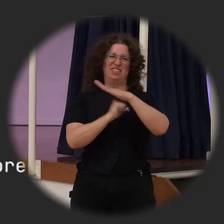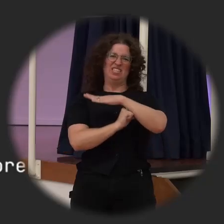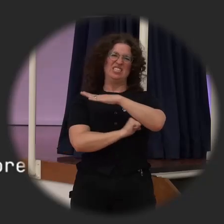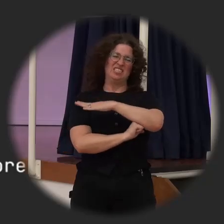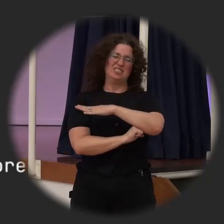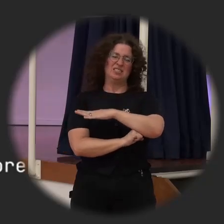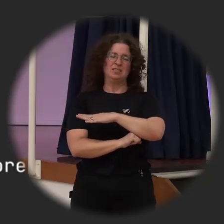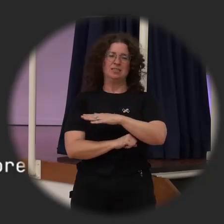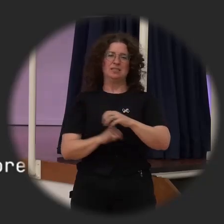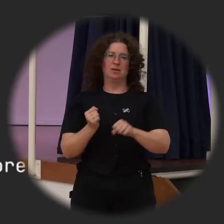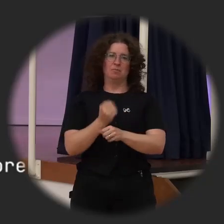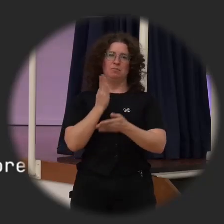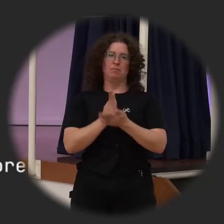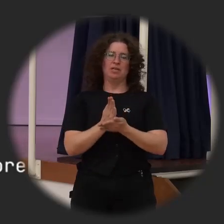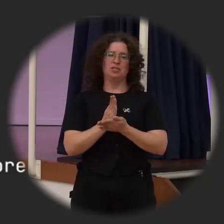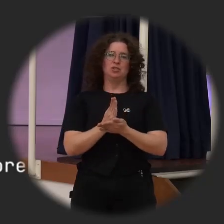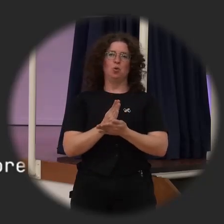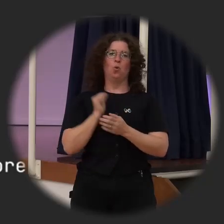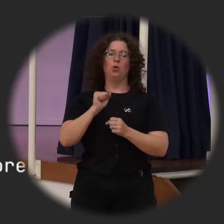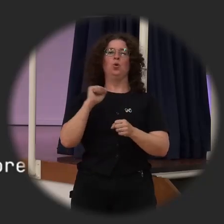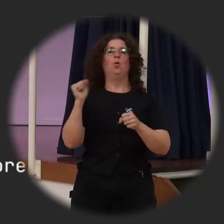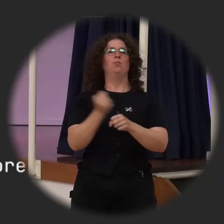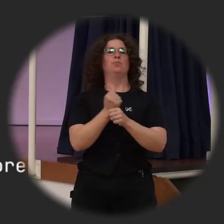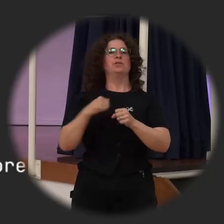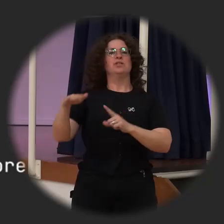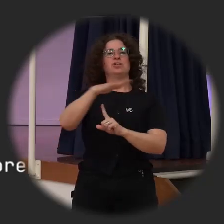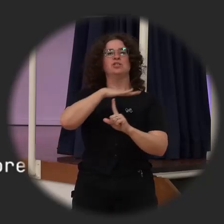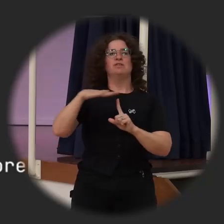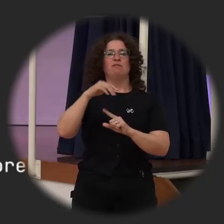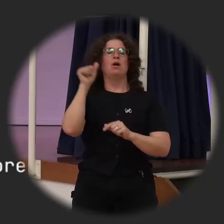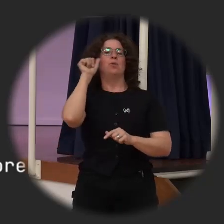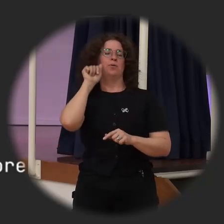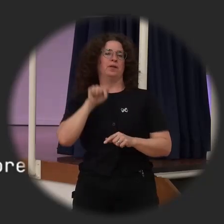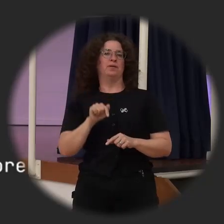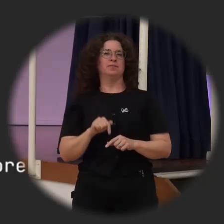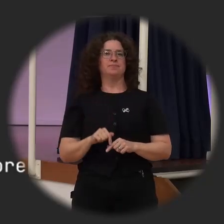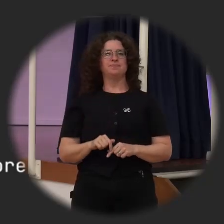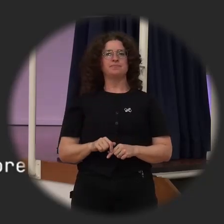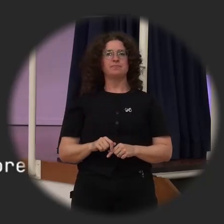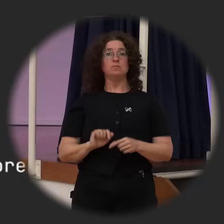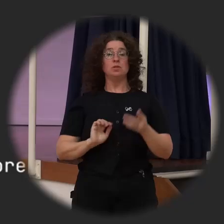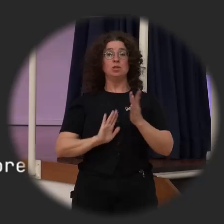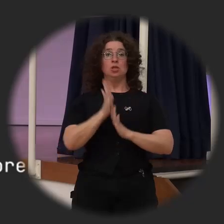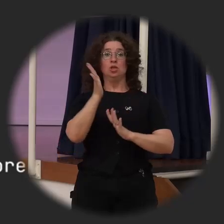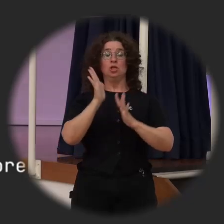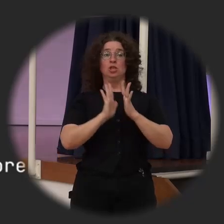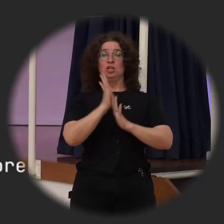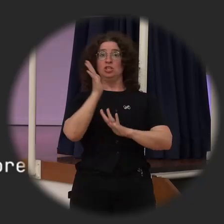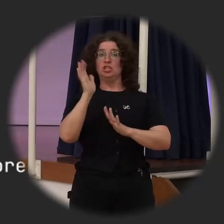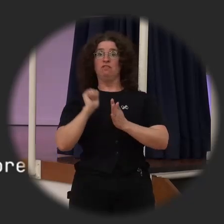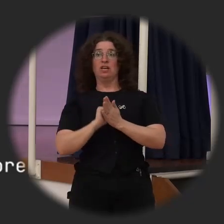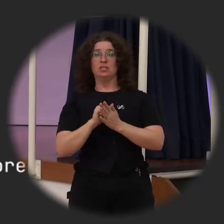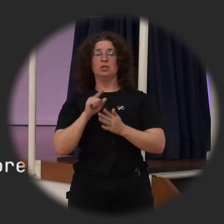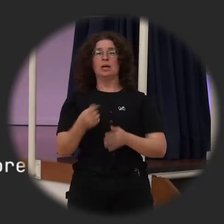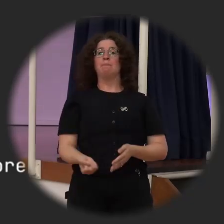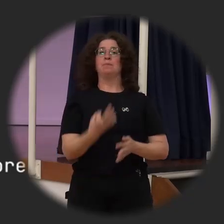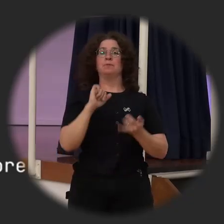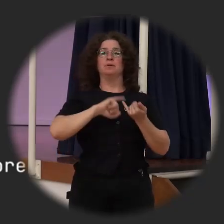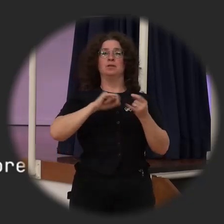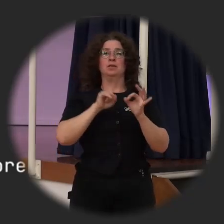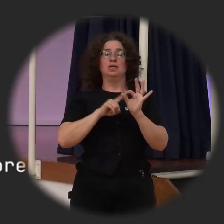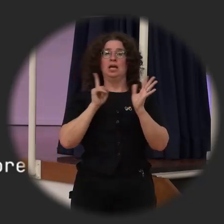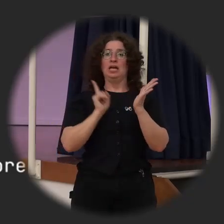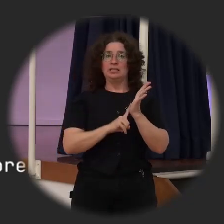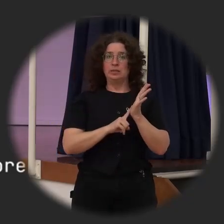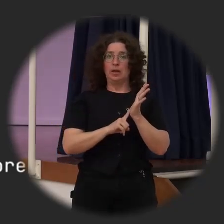into that before you're building your production environment. And on the Firestore side, It's a NoSQL database, which if you're coming from